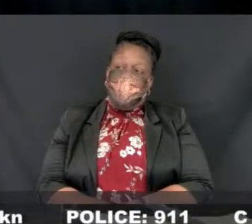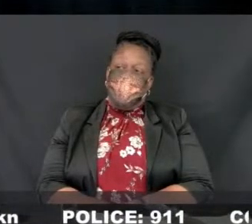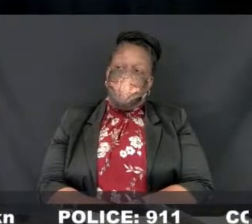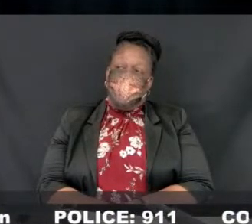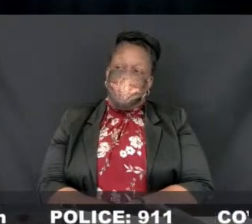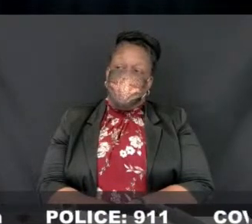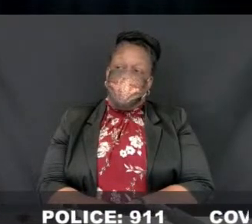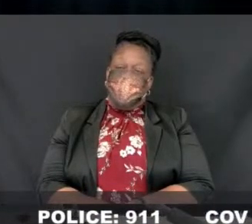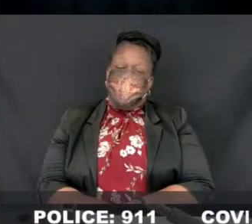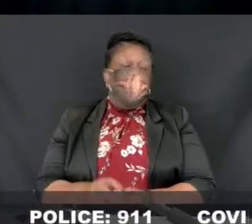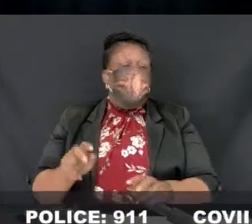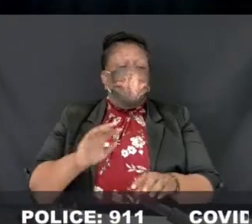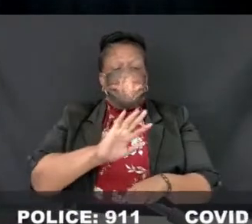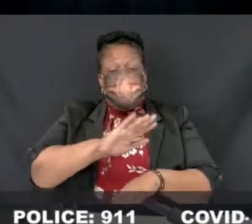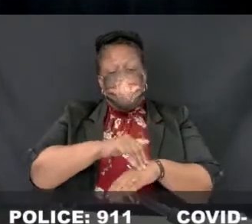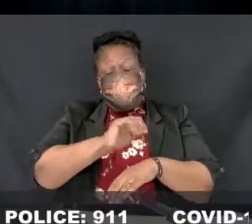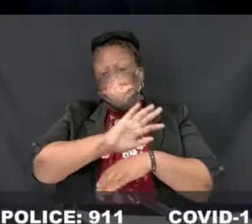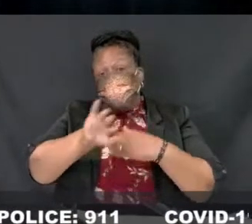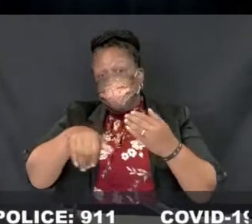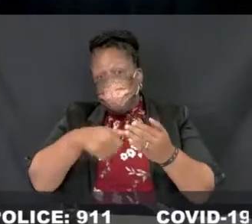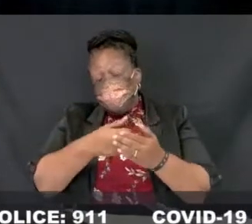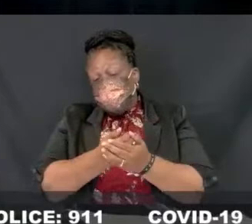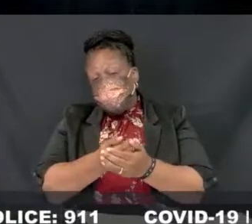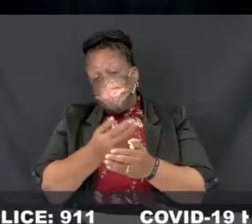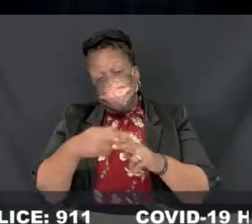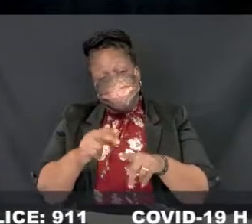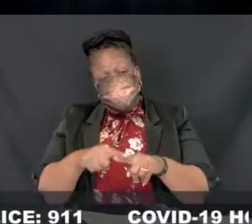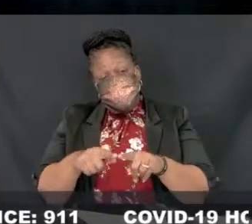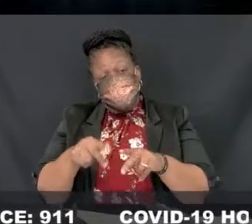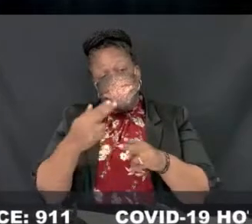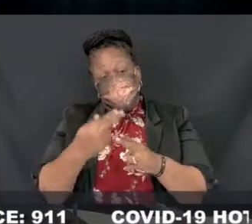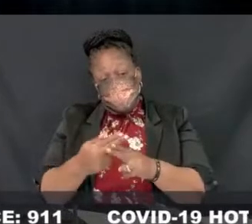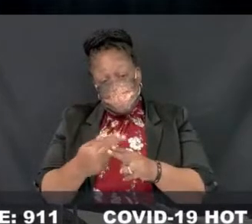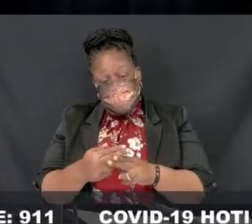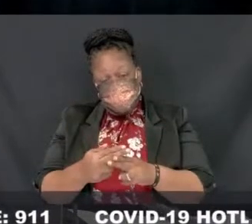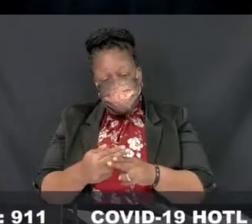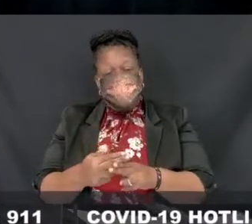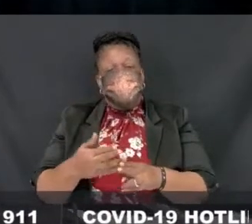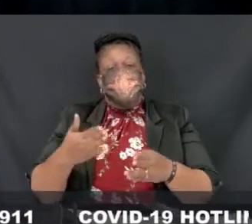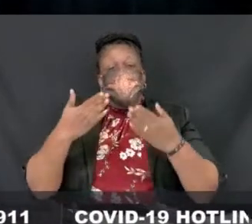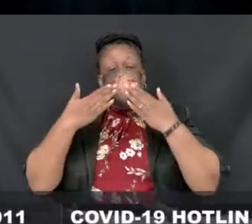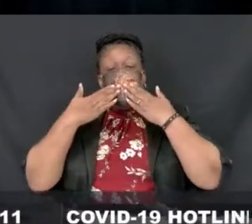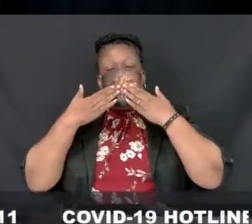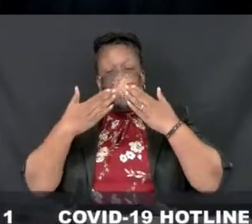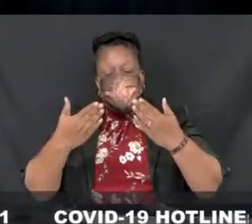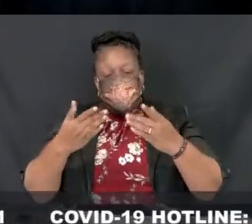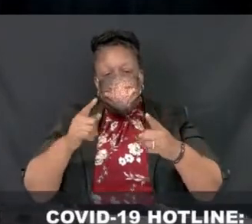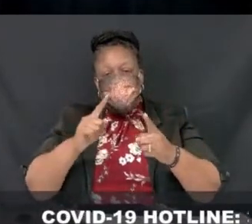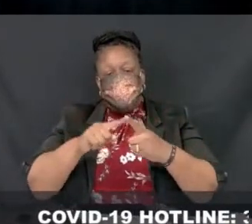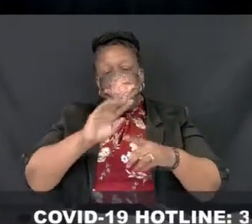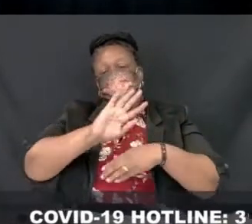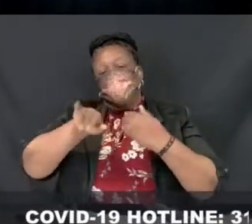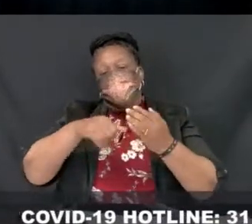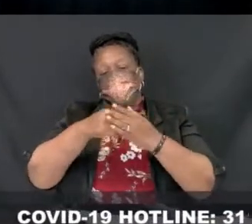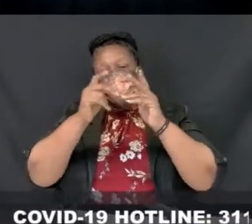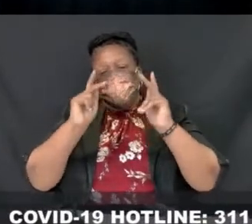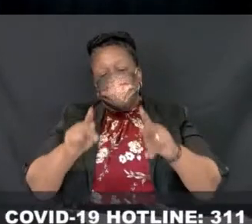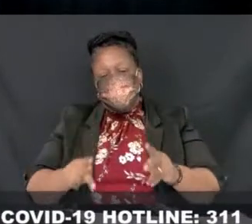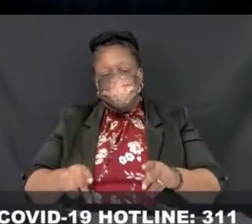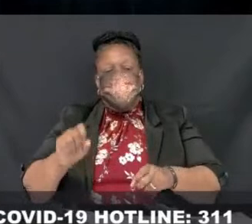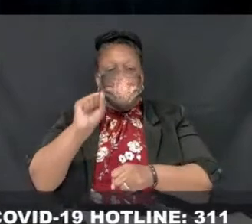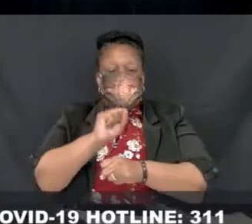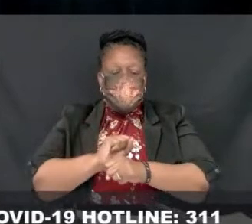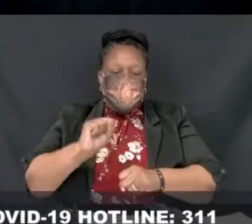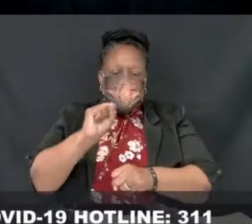SCASPA. I would like to extend to you our deepest gratitude to all donors during the period of the NEOC